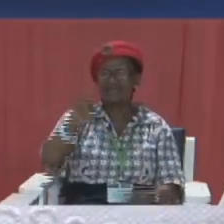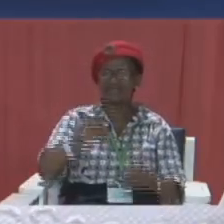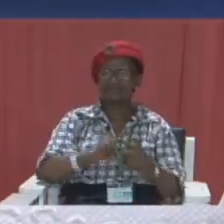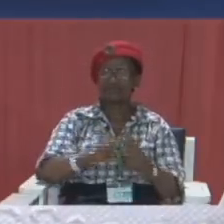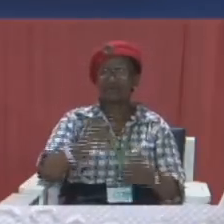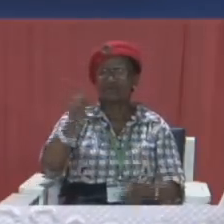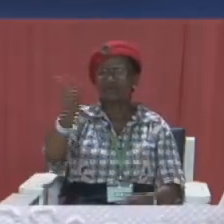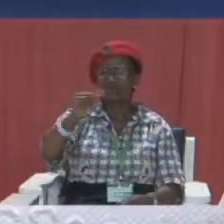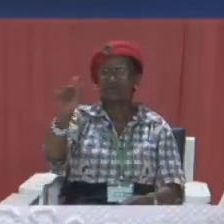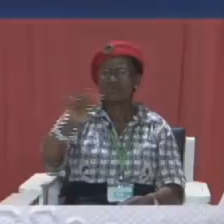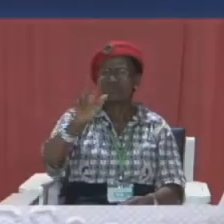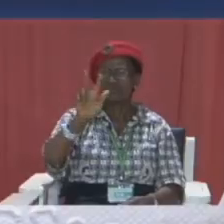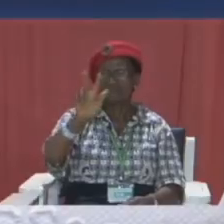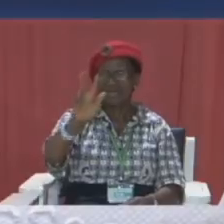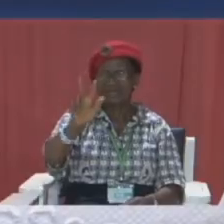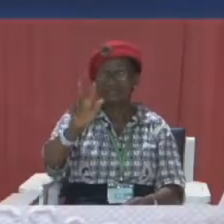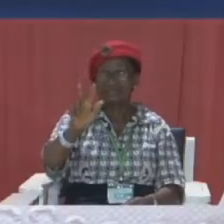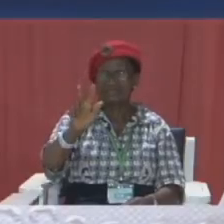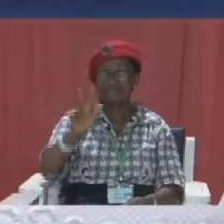13.